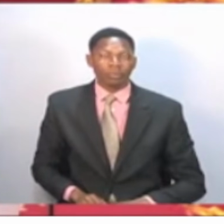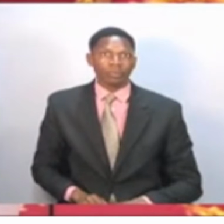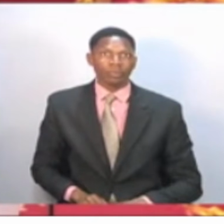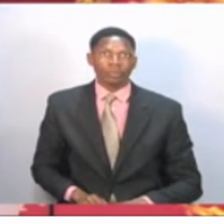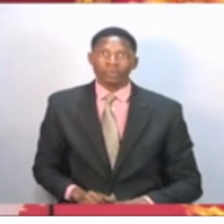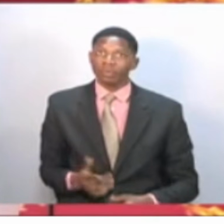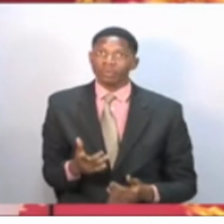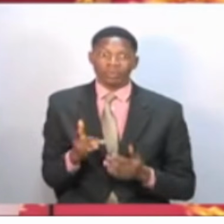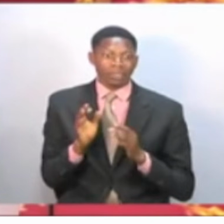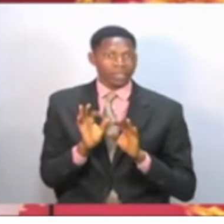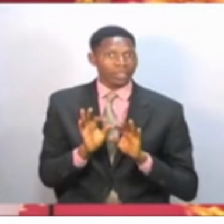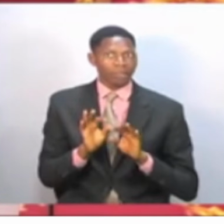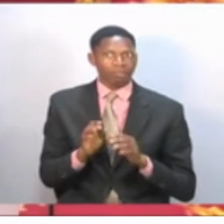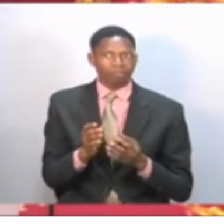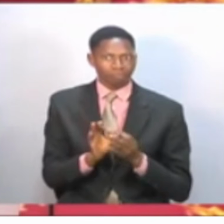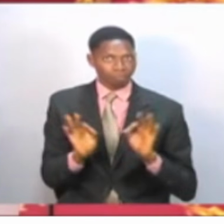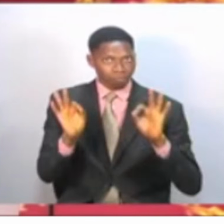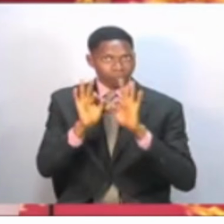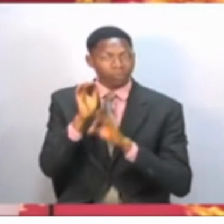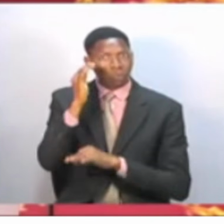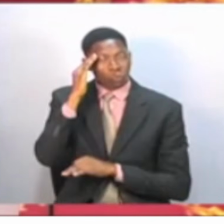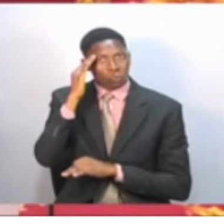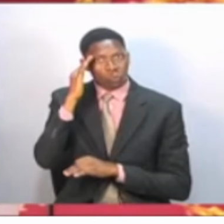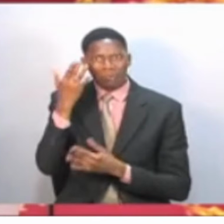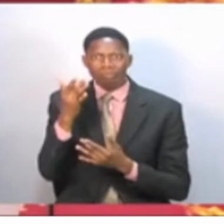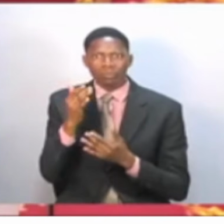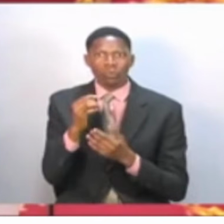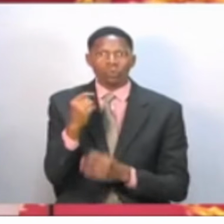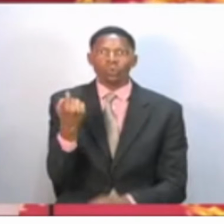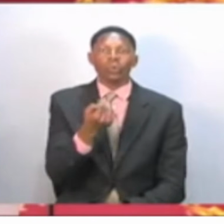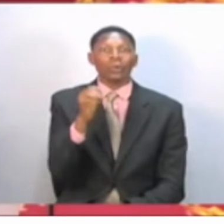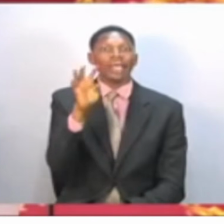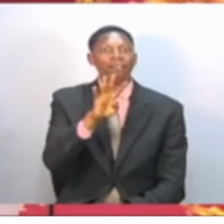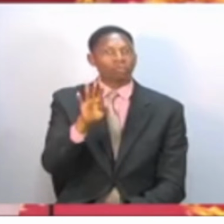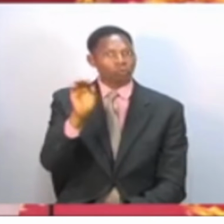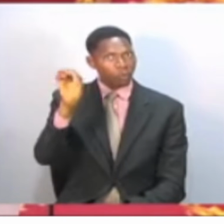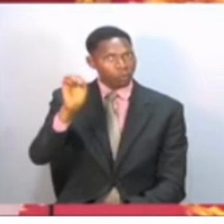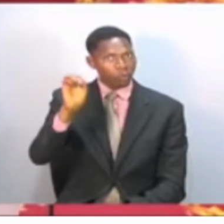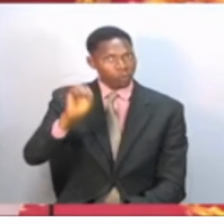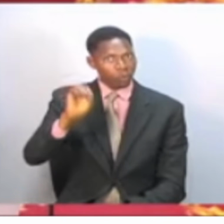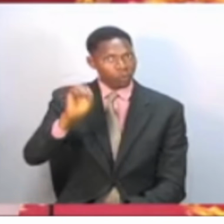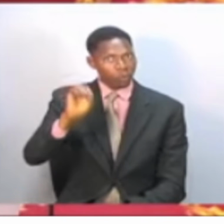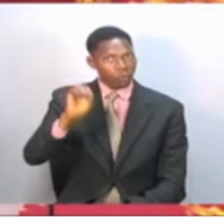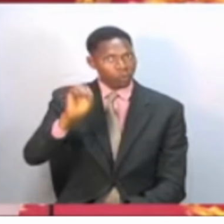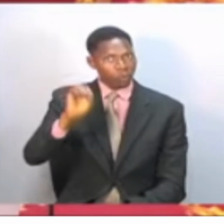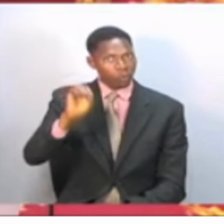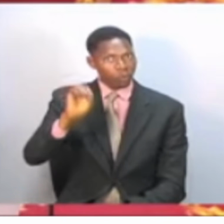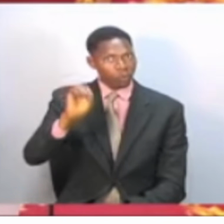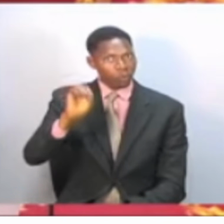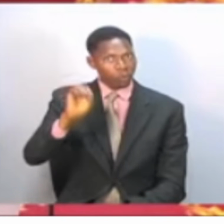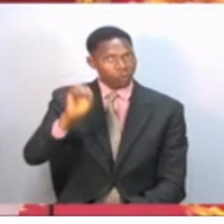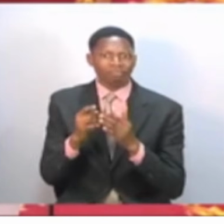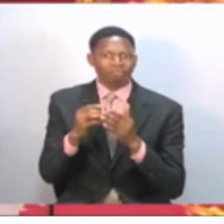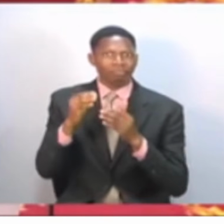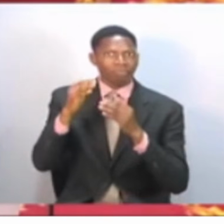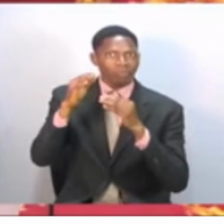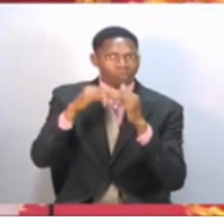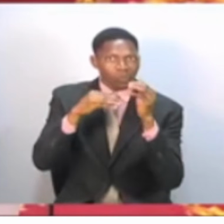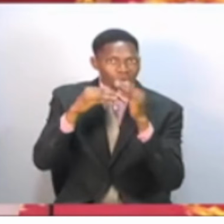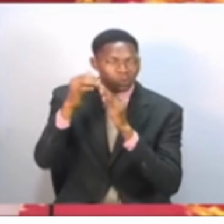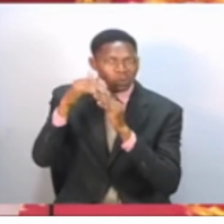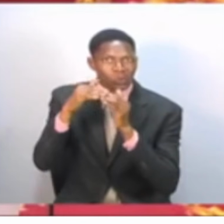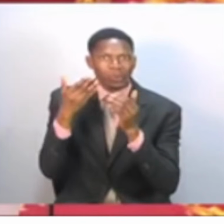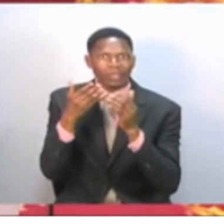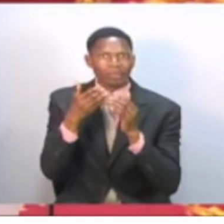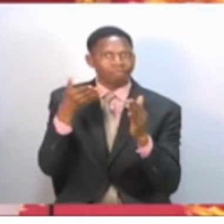it is important to note that only 44% of all the major contracts included in the Big